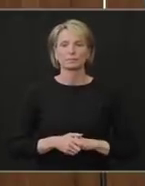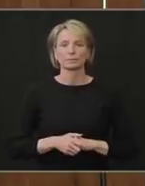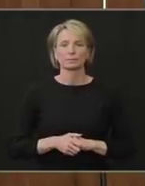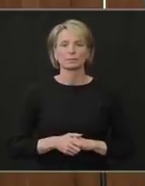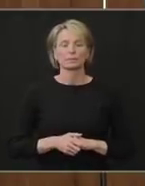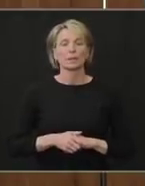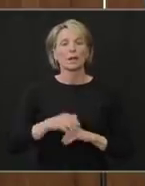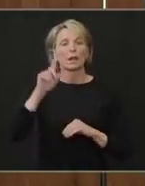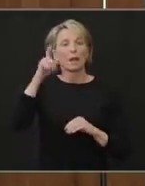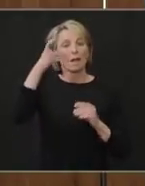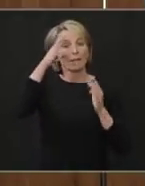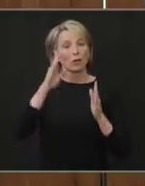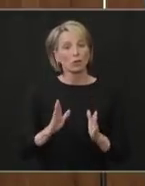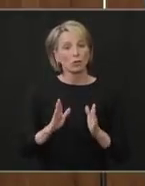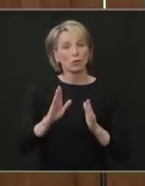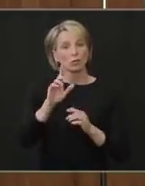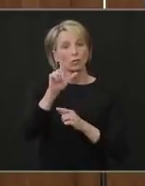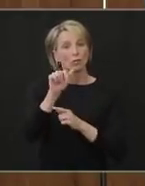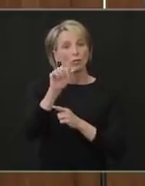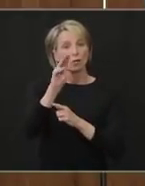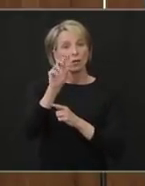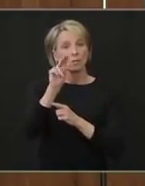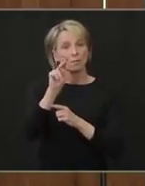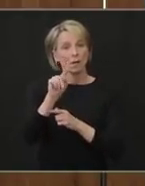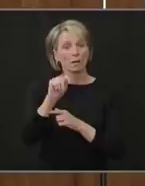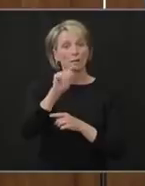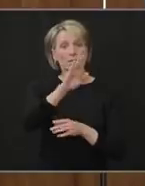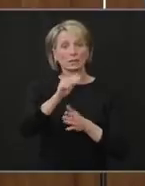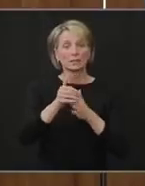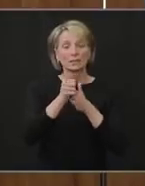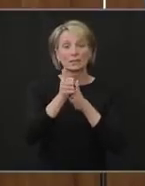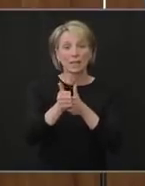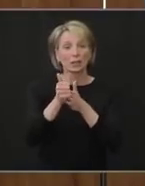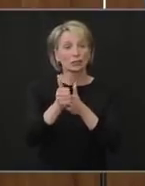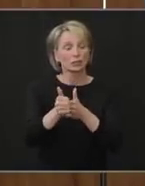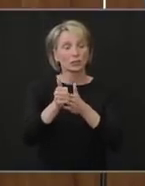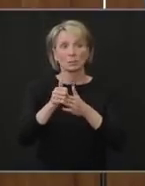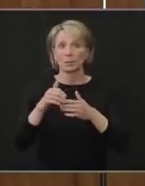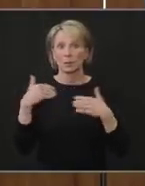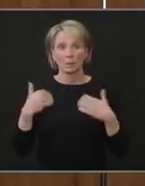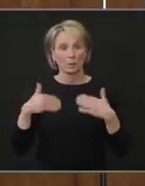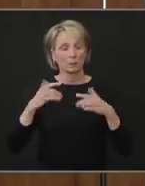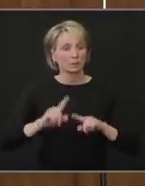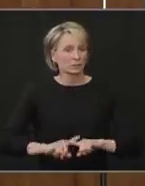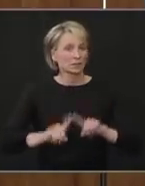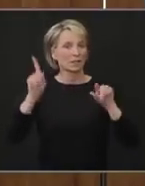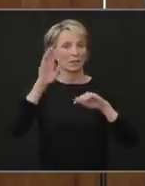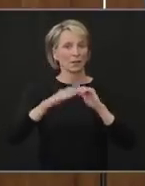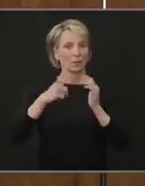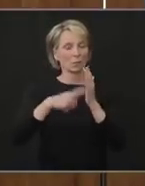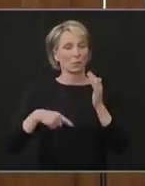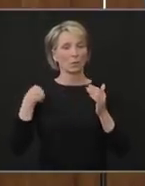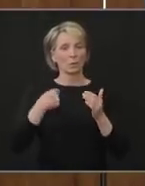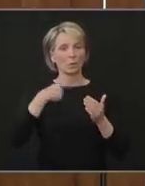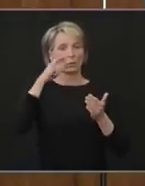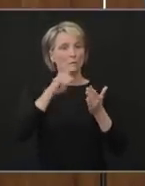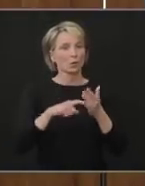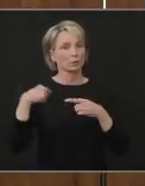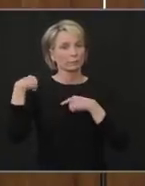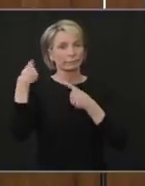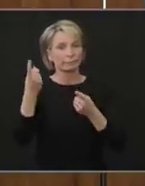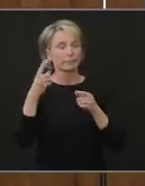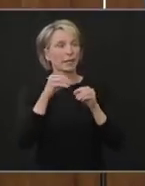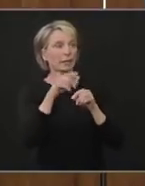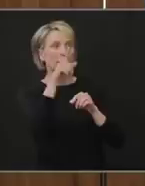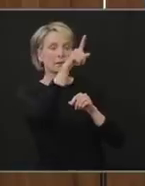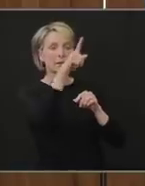Ned Lamont's leadership has been in dramatic contrast to what we've seen in the White